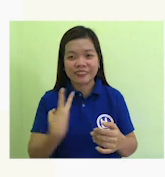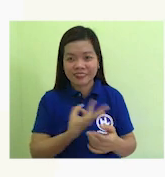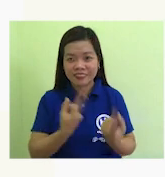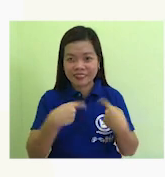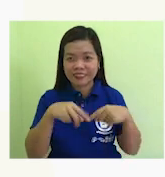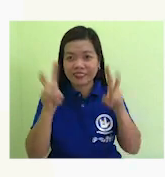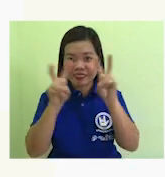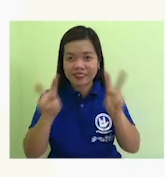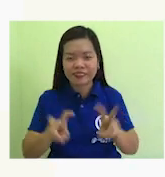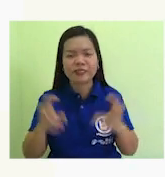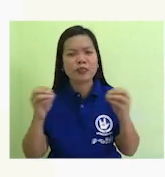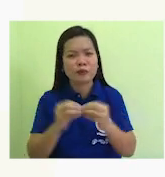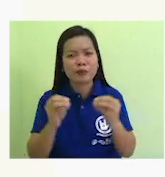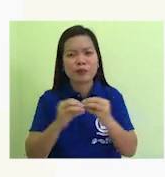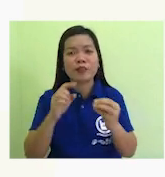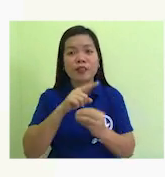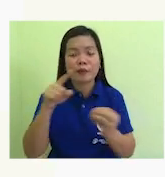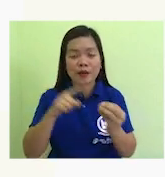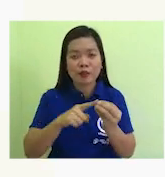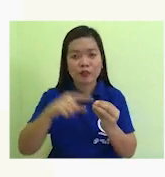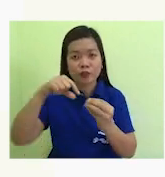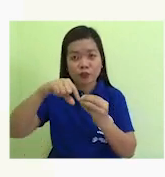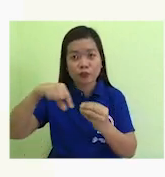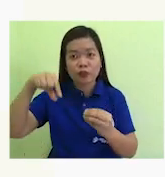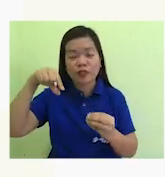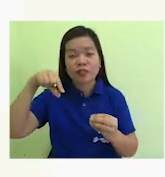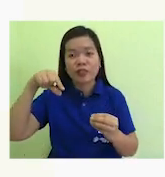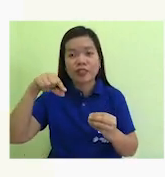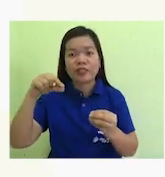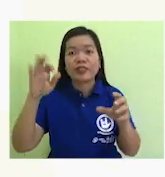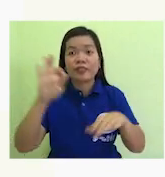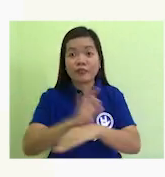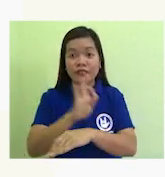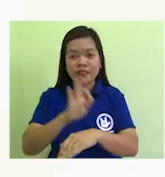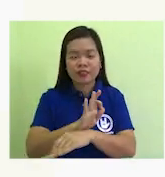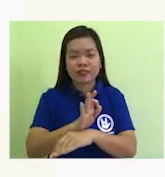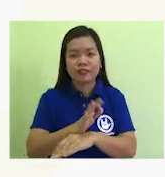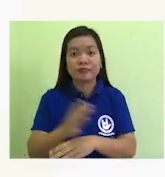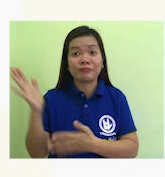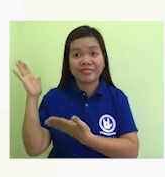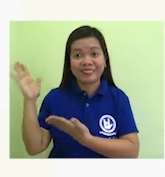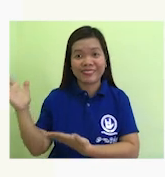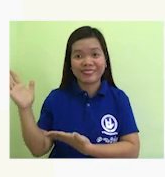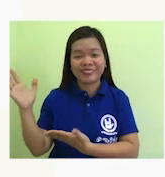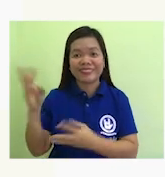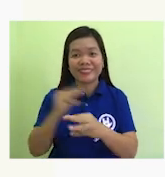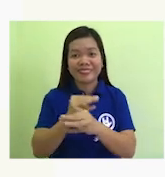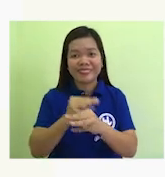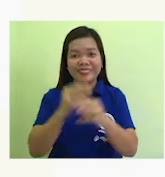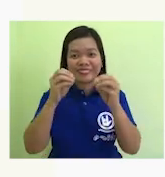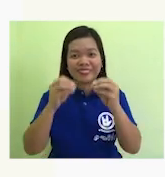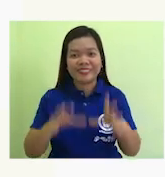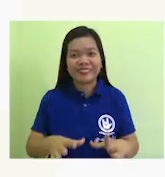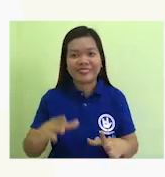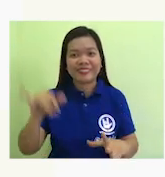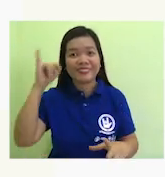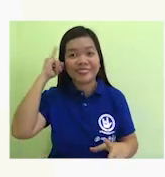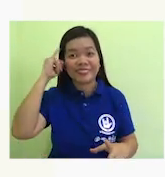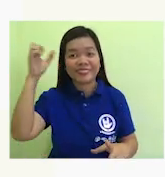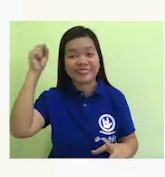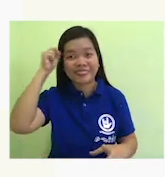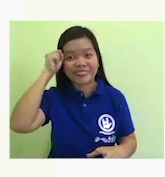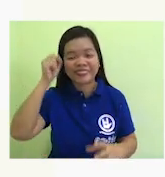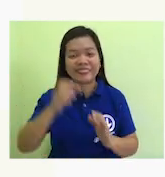more quadratic functions. I am your mathematics teacher. For today, Ivan T.